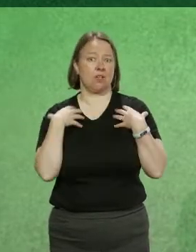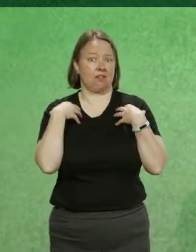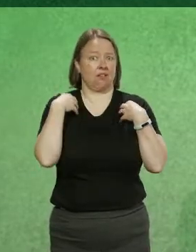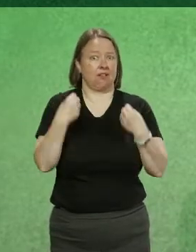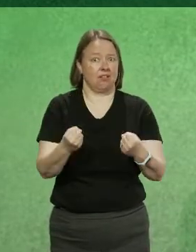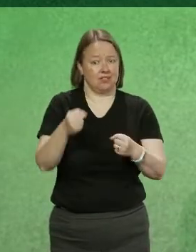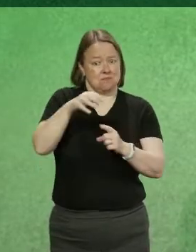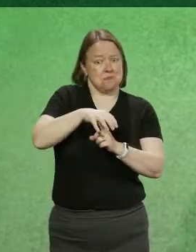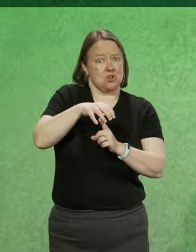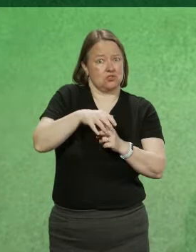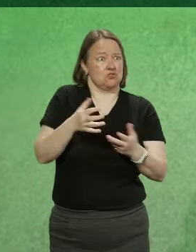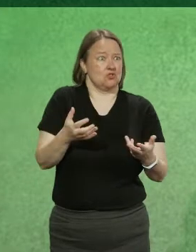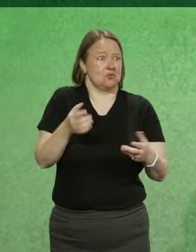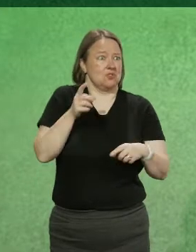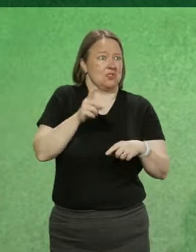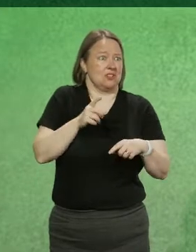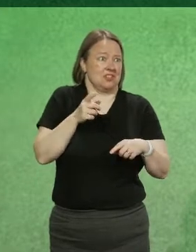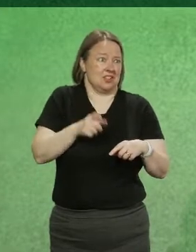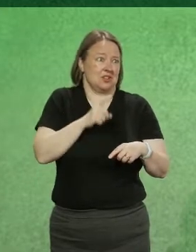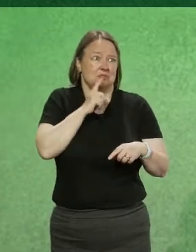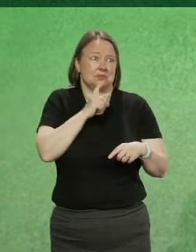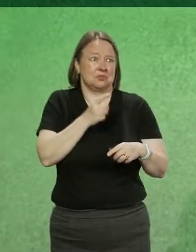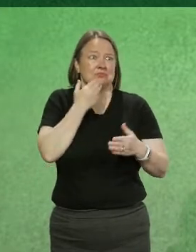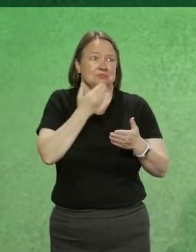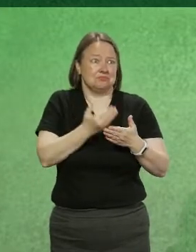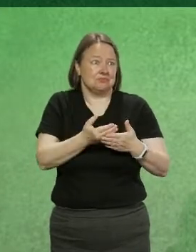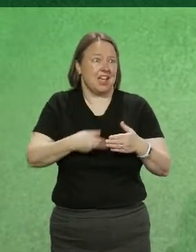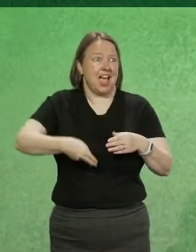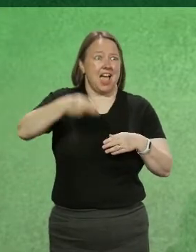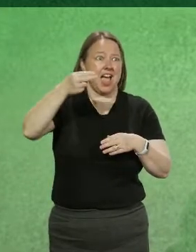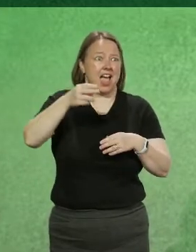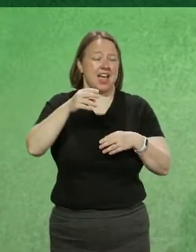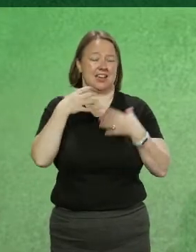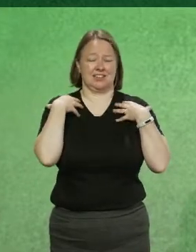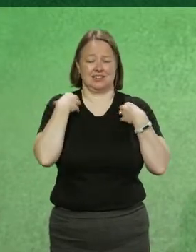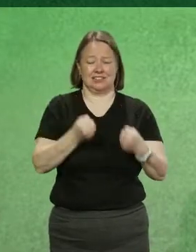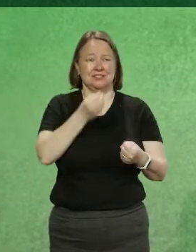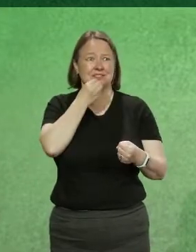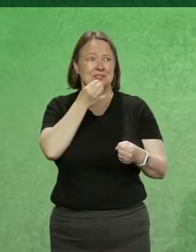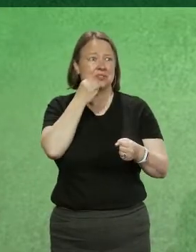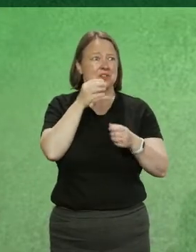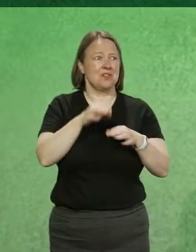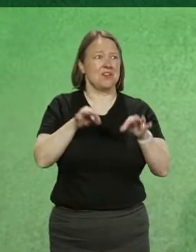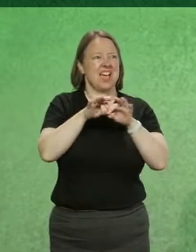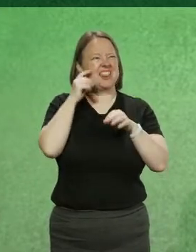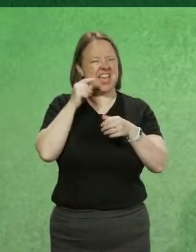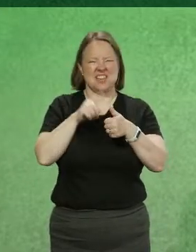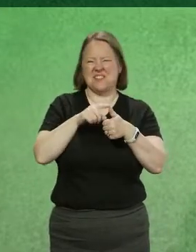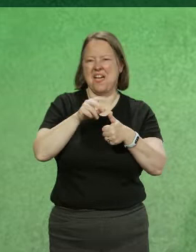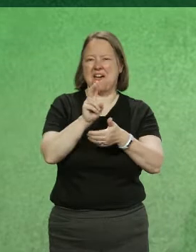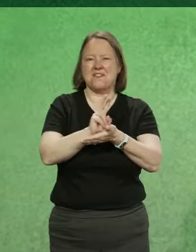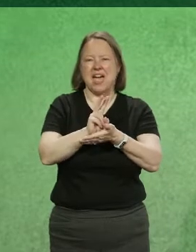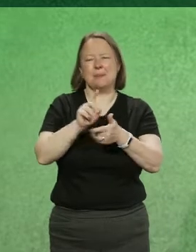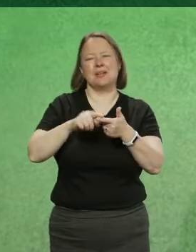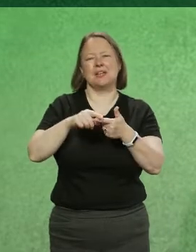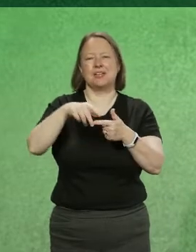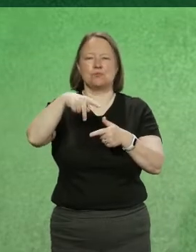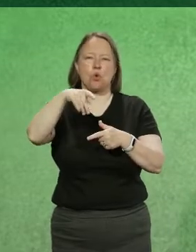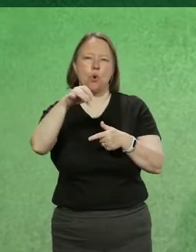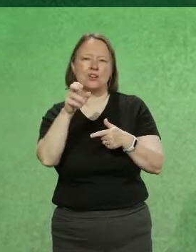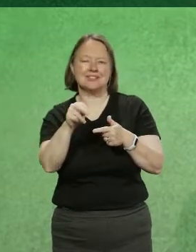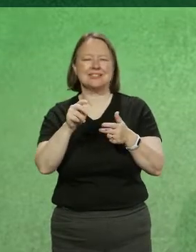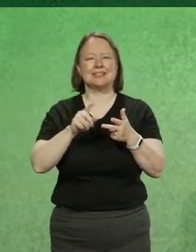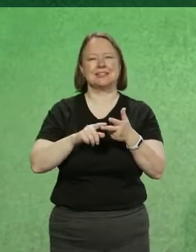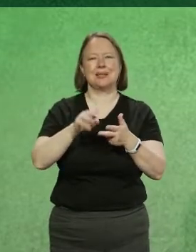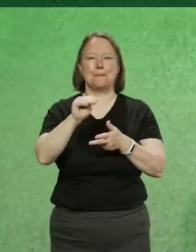be underestimated. They include important nutrients such as vitamins, proteins, minerals.